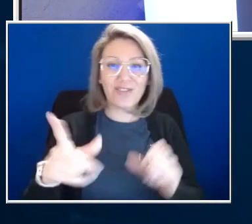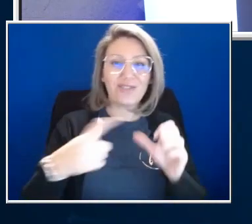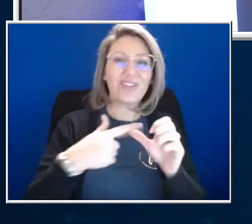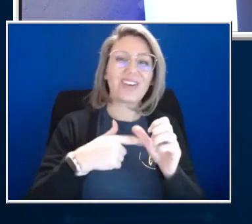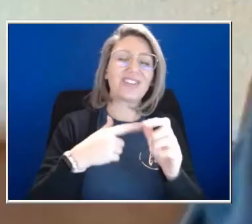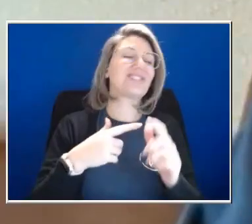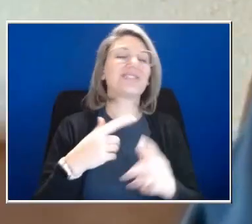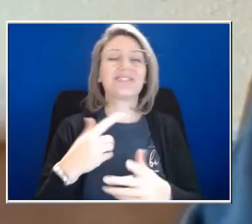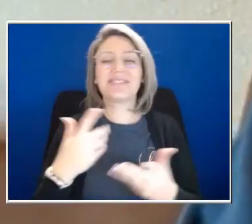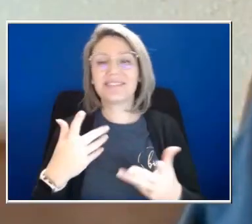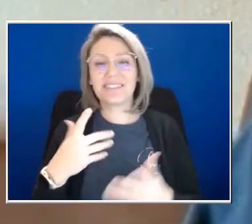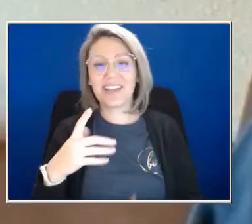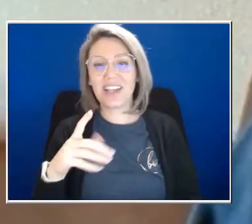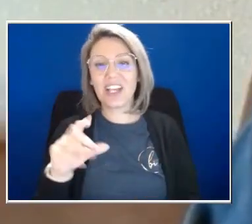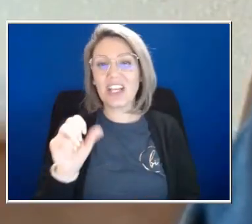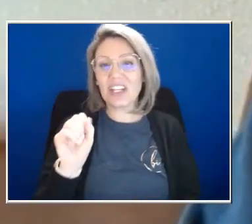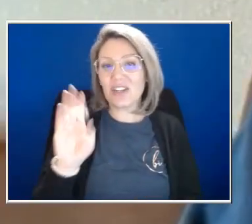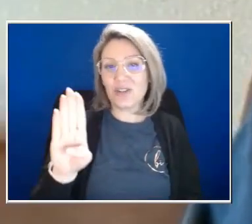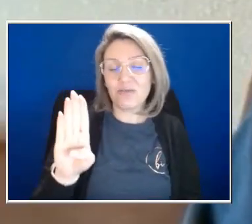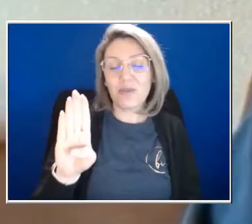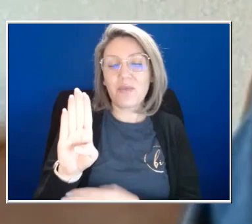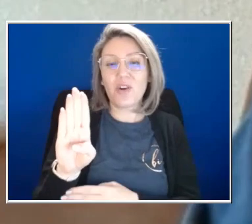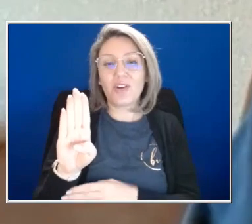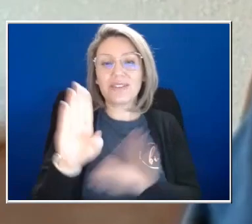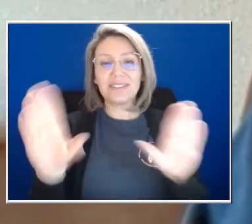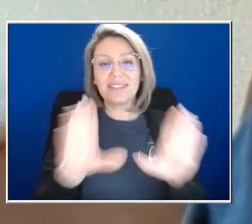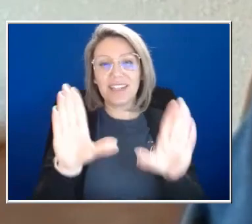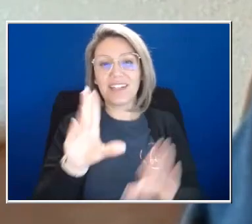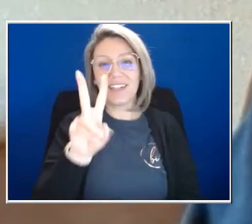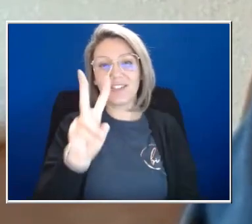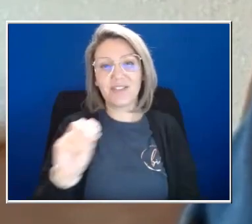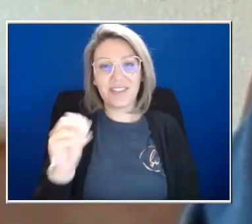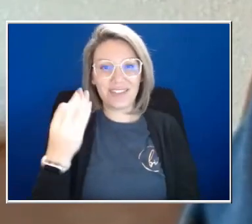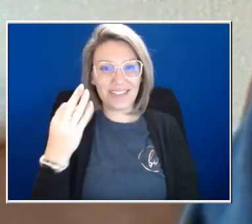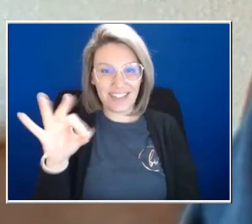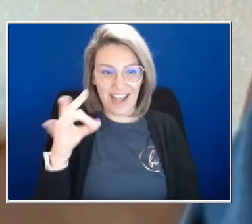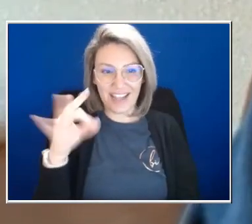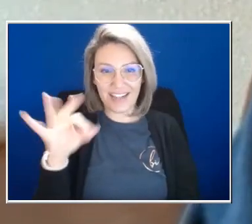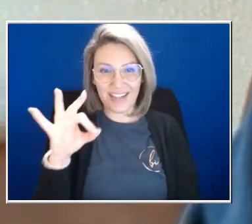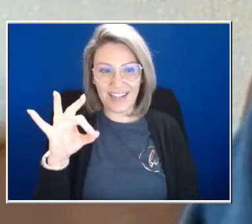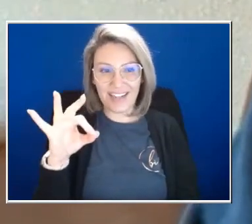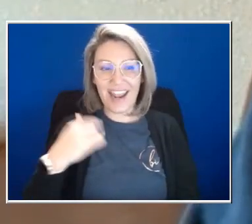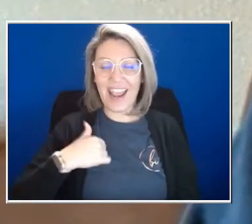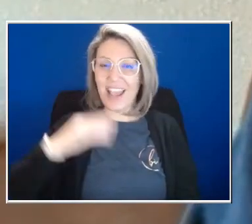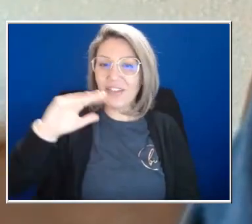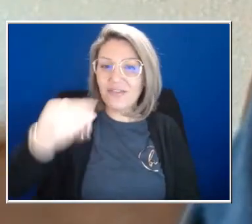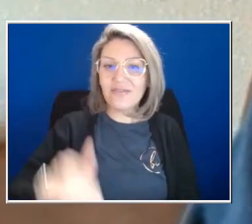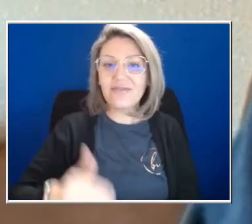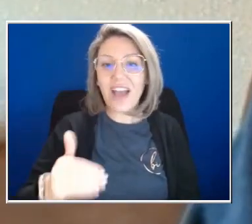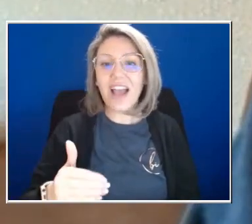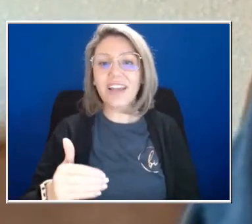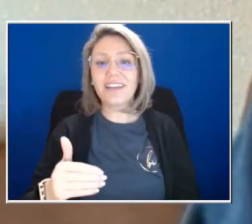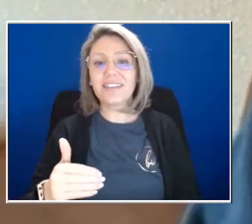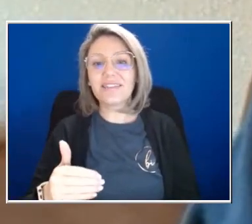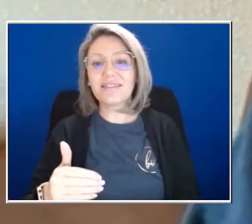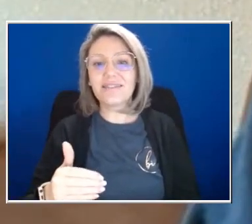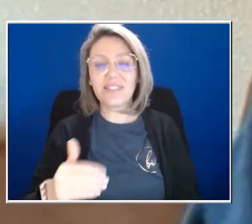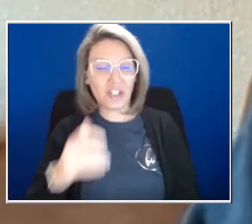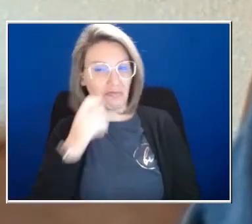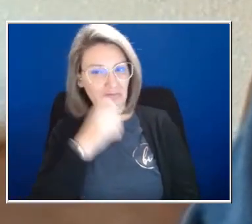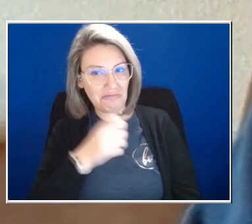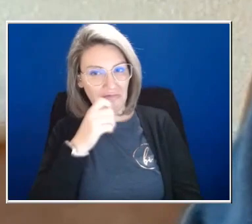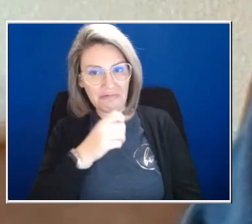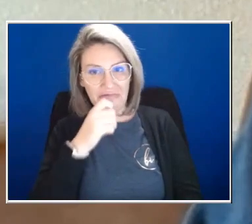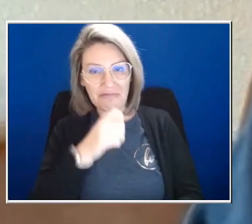So Super Bowl Sunday of 2019, I invited a gal out to